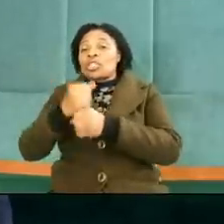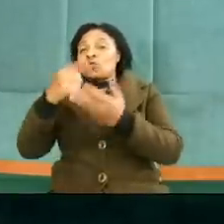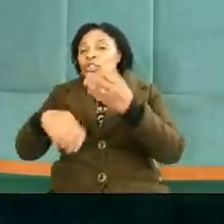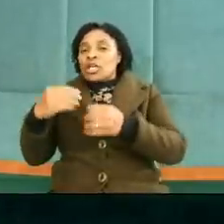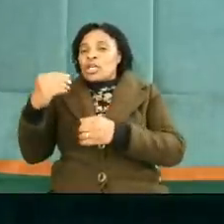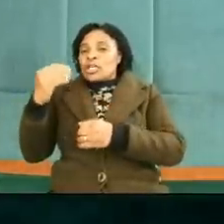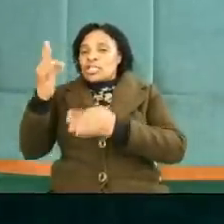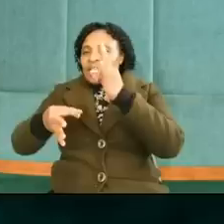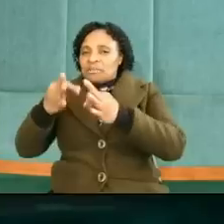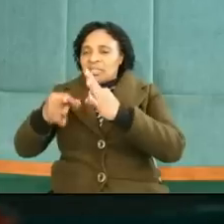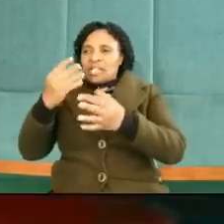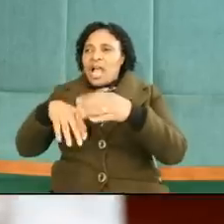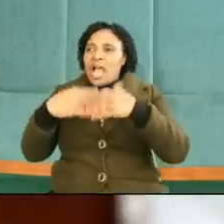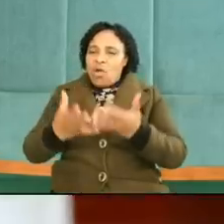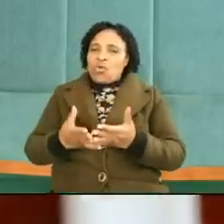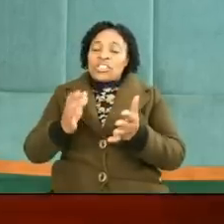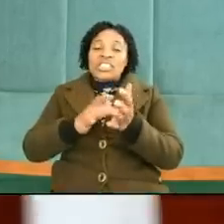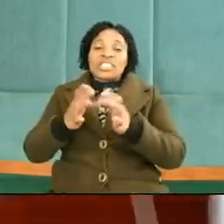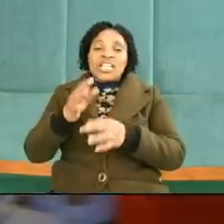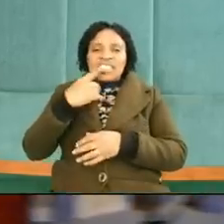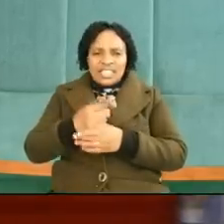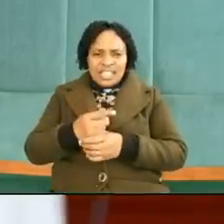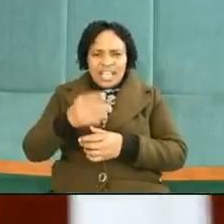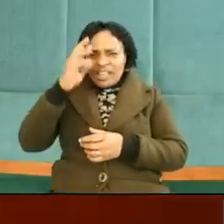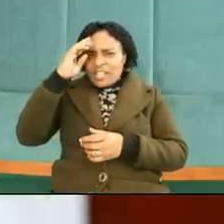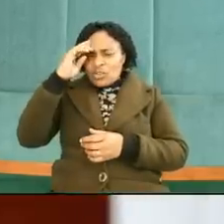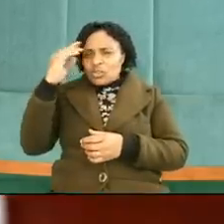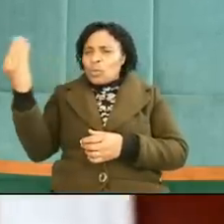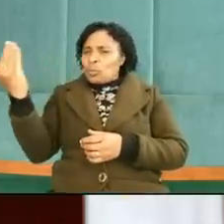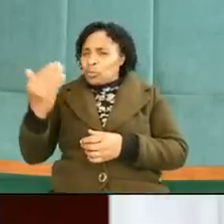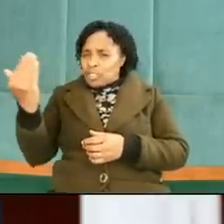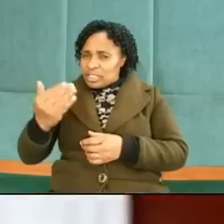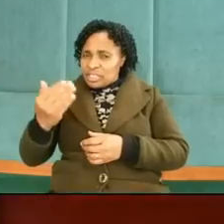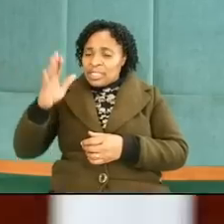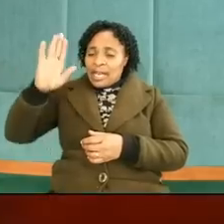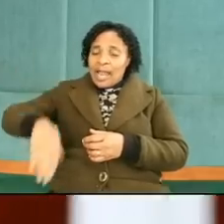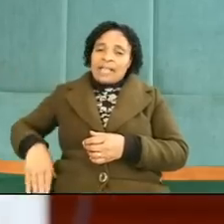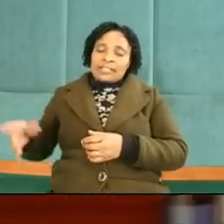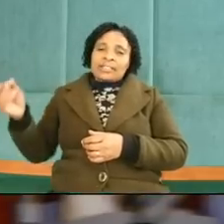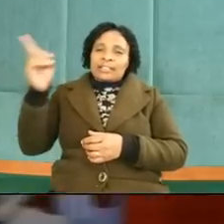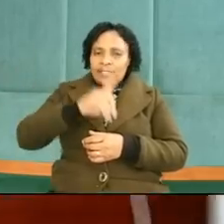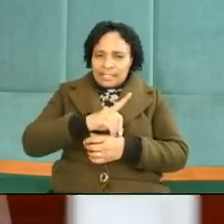judgment? Oh, Jesus says, the reason we are preaching in the last days,